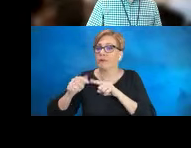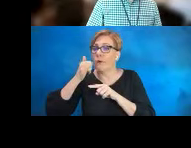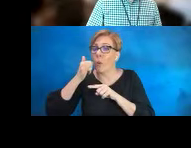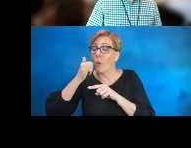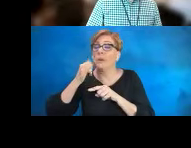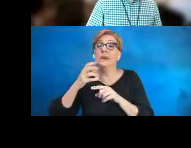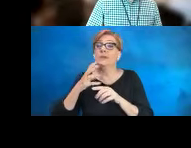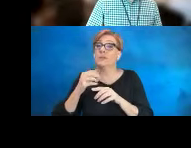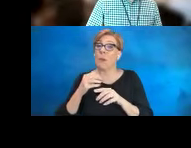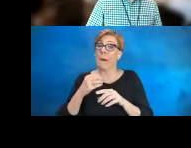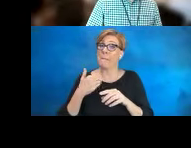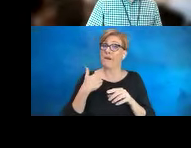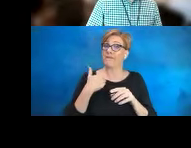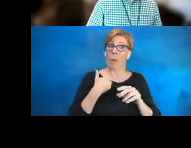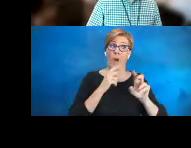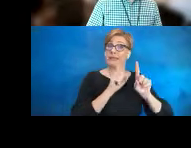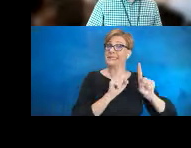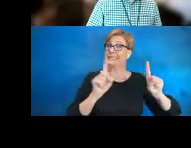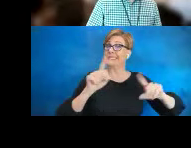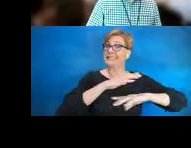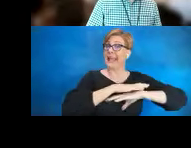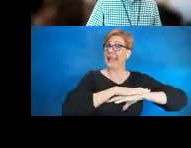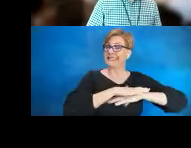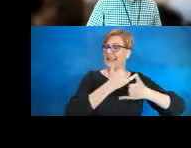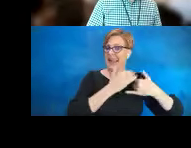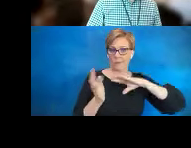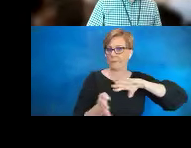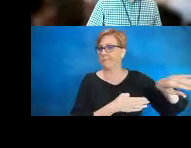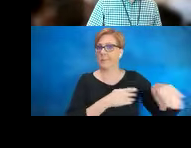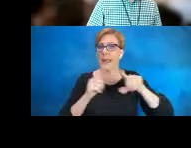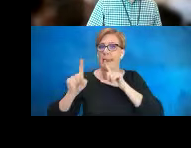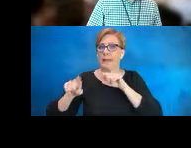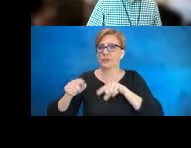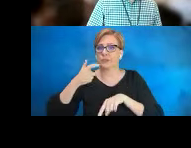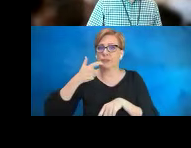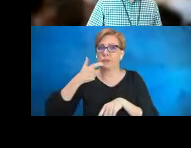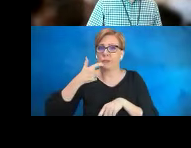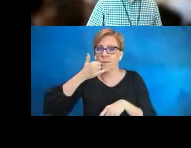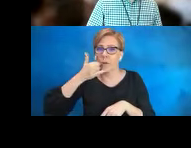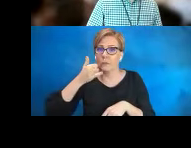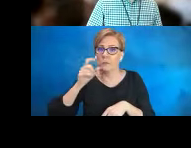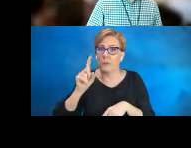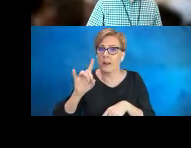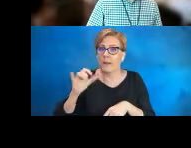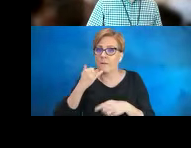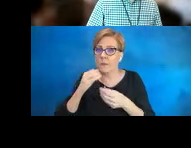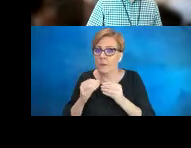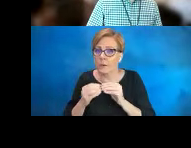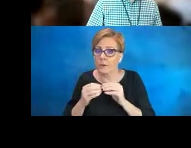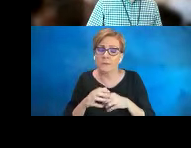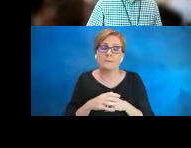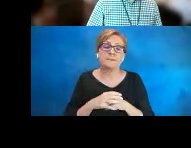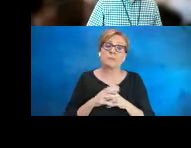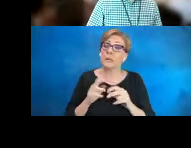service work at the field office and directed into the 800 number, which is a different component. The folks who answer the 800 number